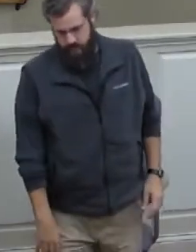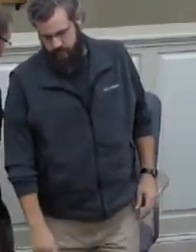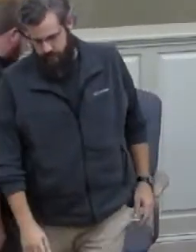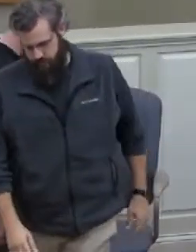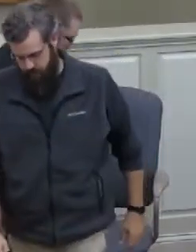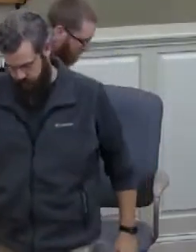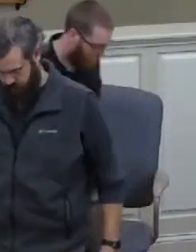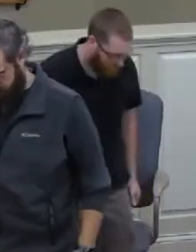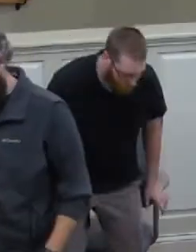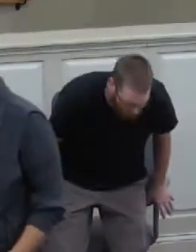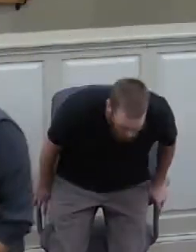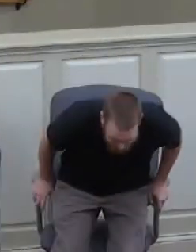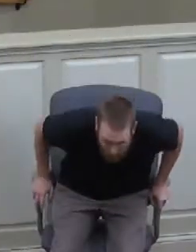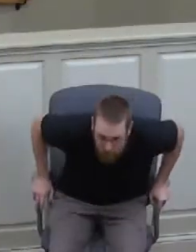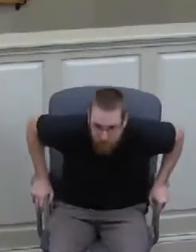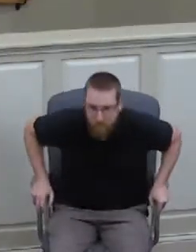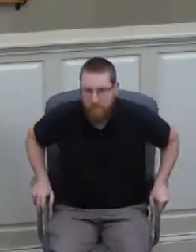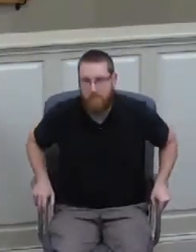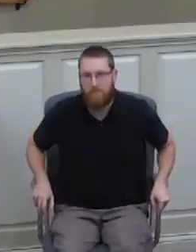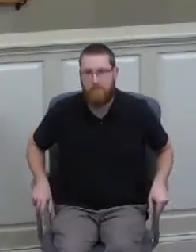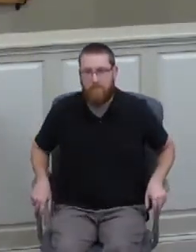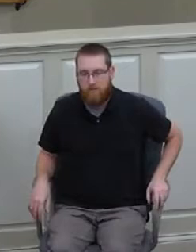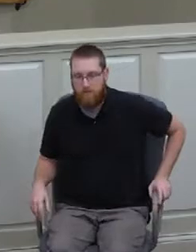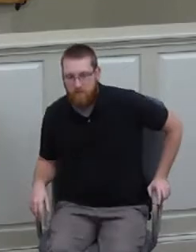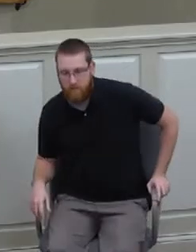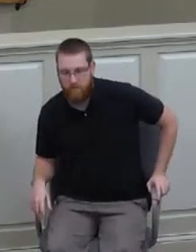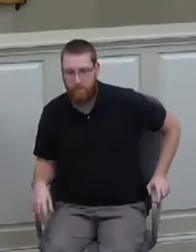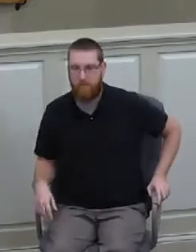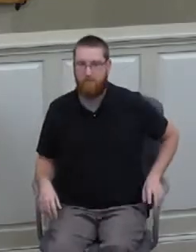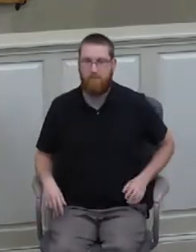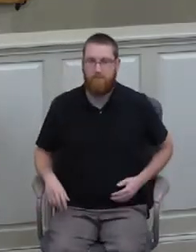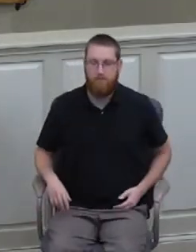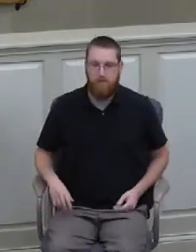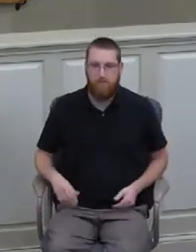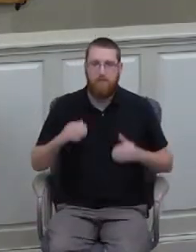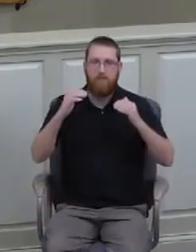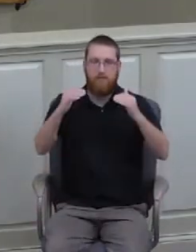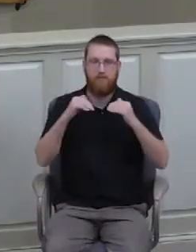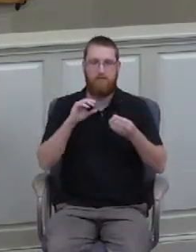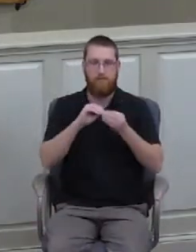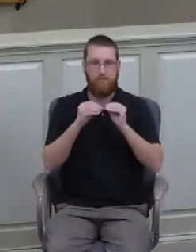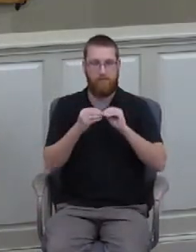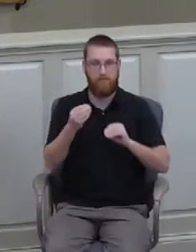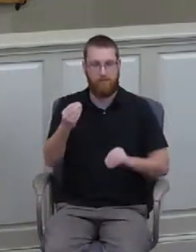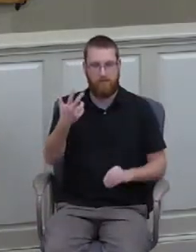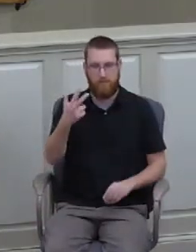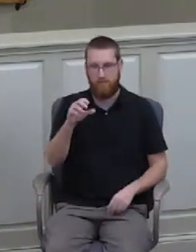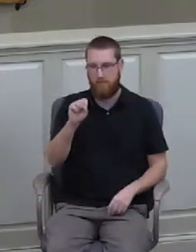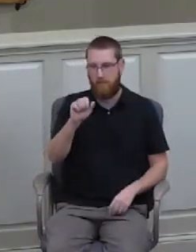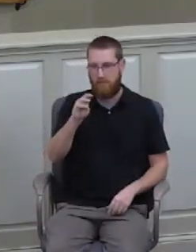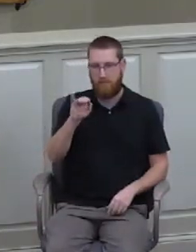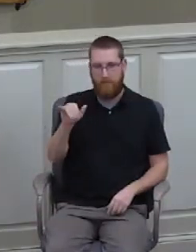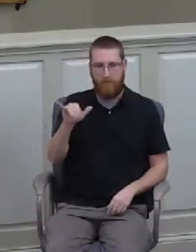Should probably send Jeff back. Item 3, Sammy Young, front and center.